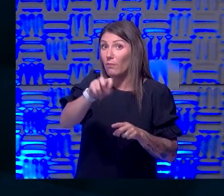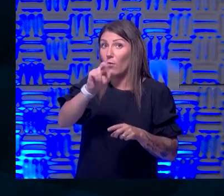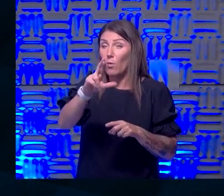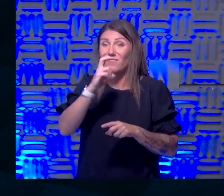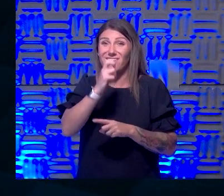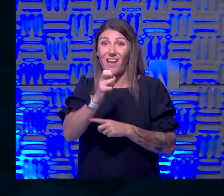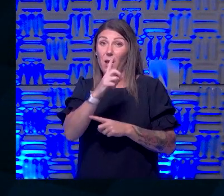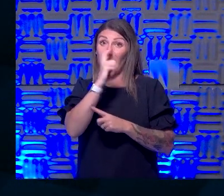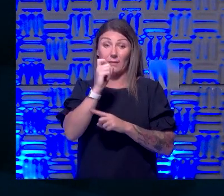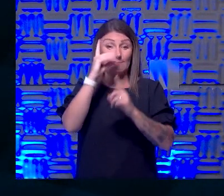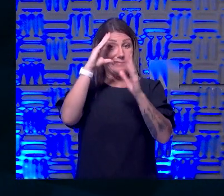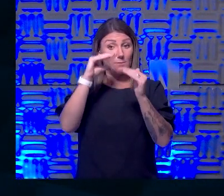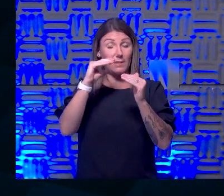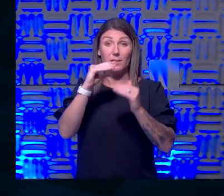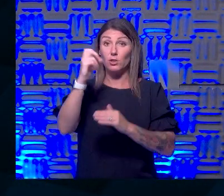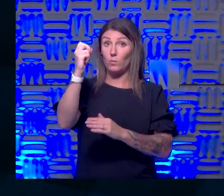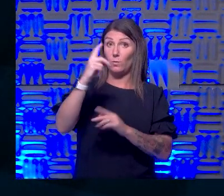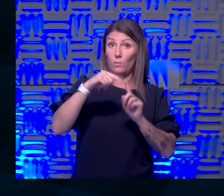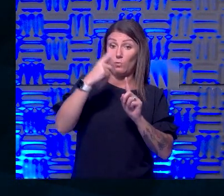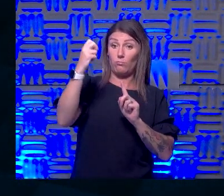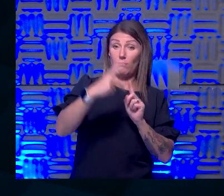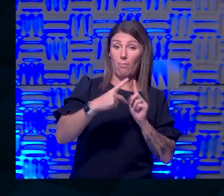themselves for 2 weeks upon return.